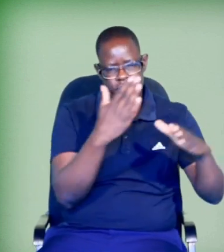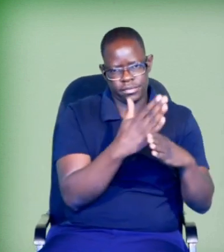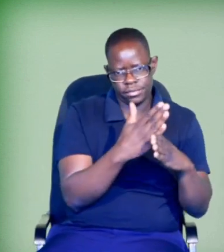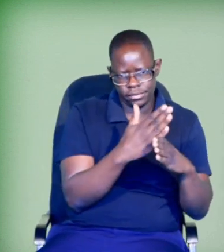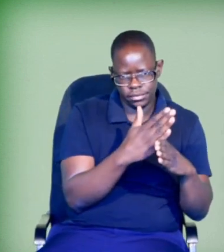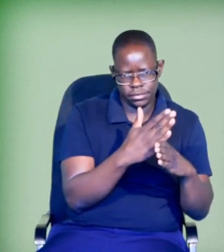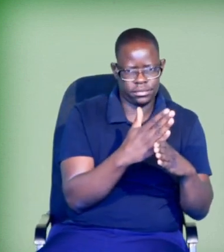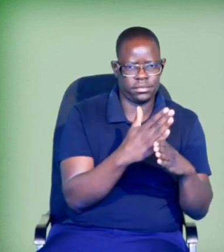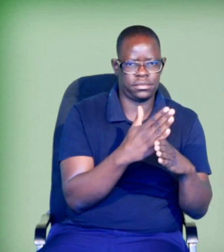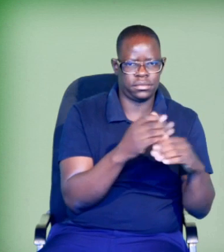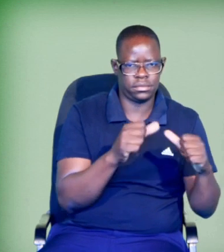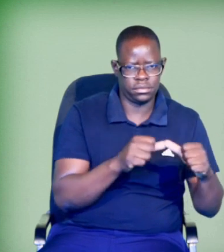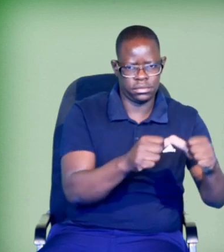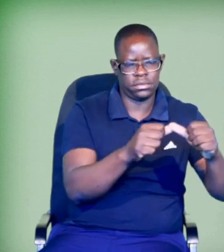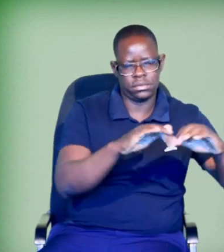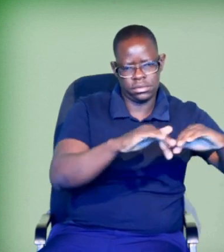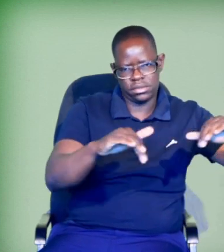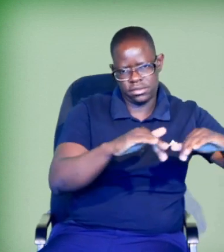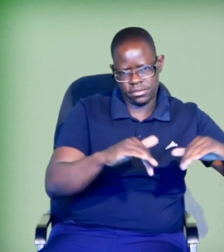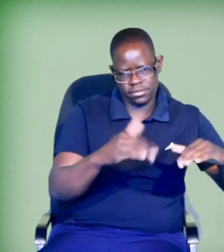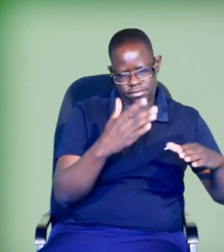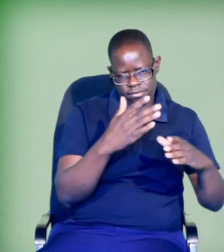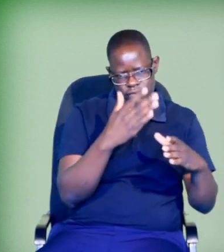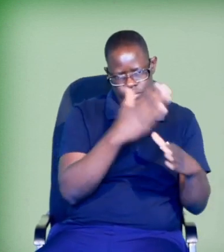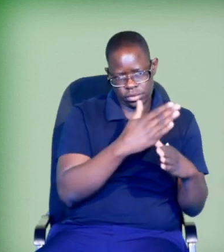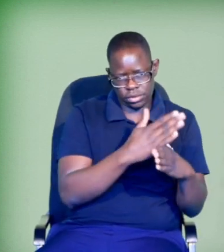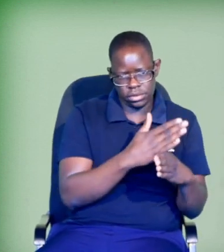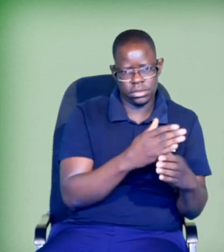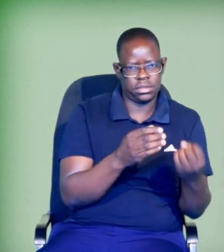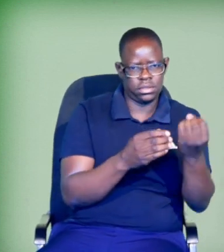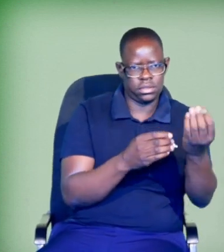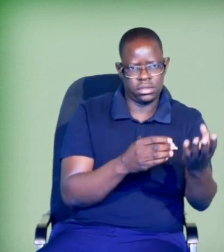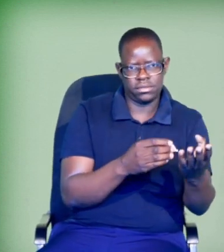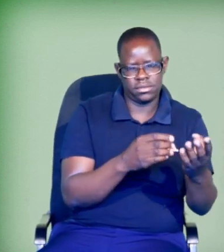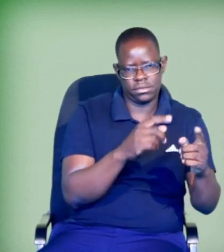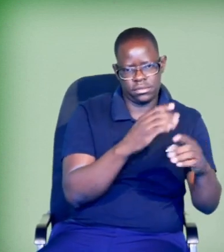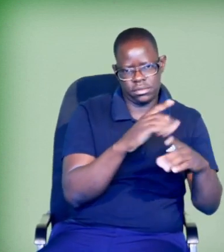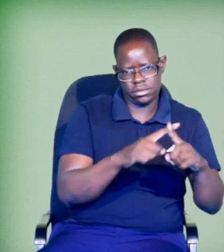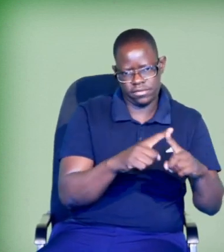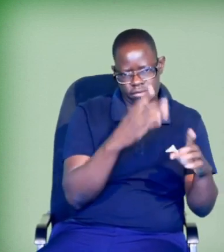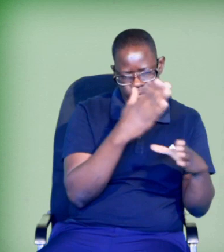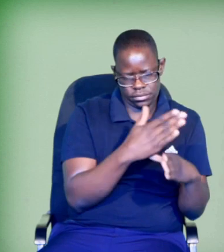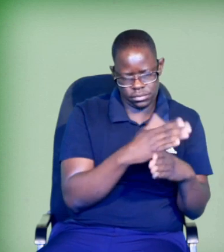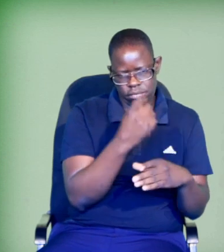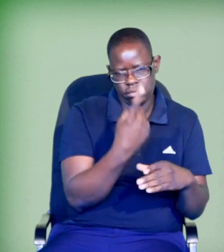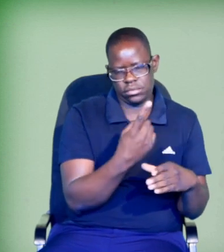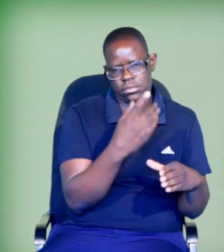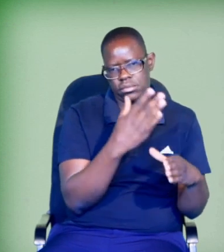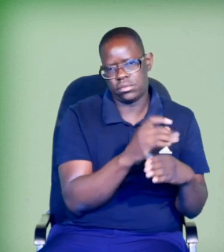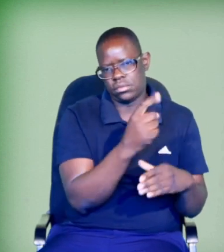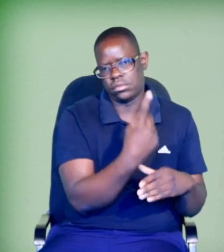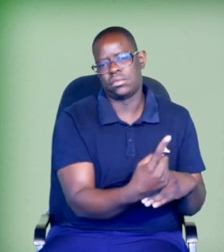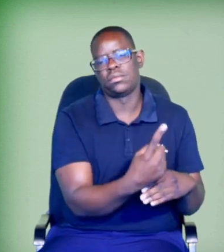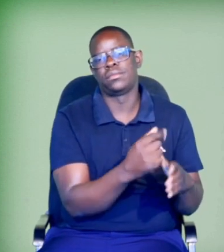labor is where the production process is simply split up into different tasks and divided amongst workers so that each worker performs one of